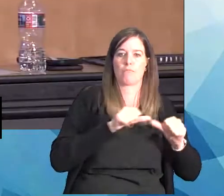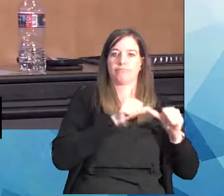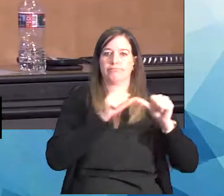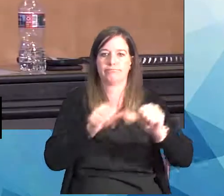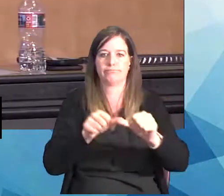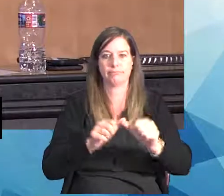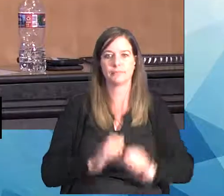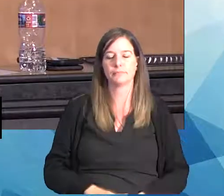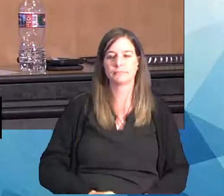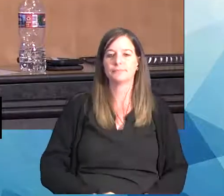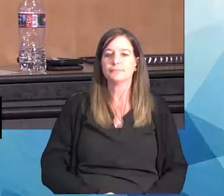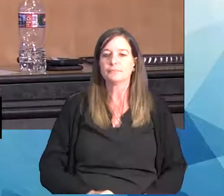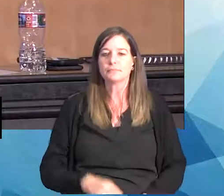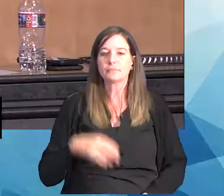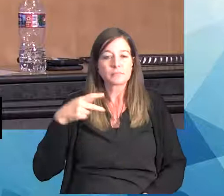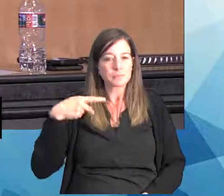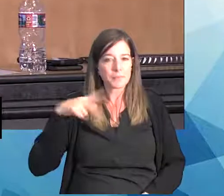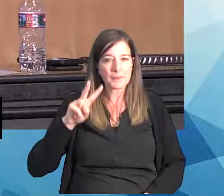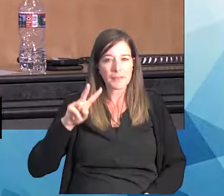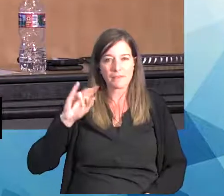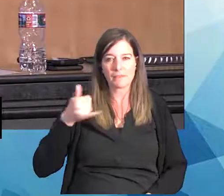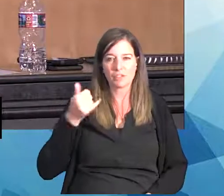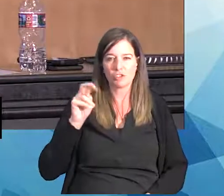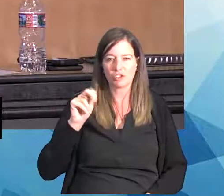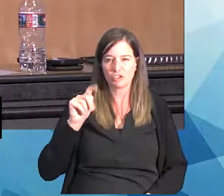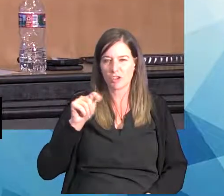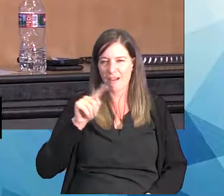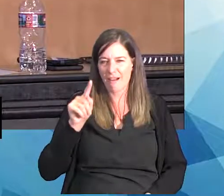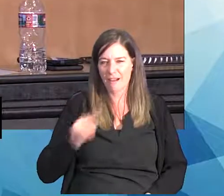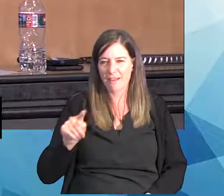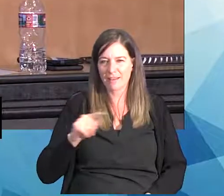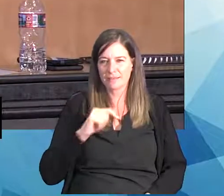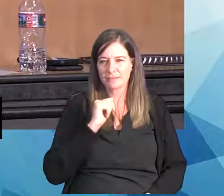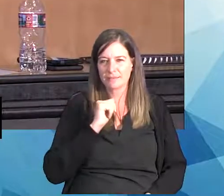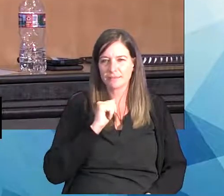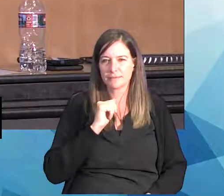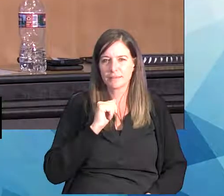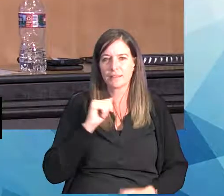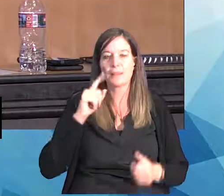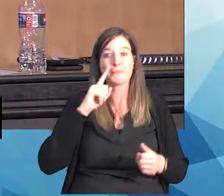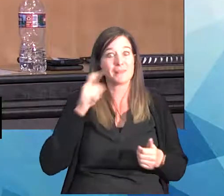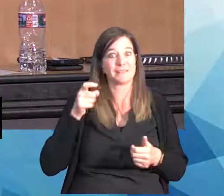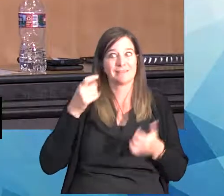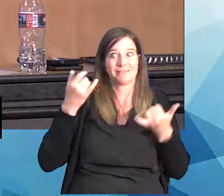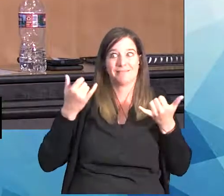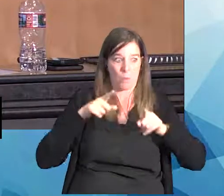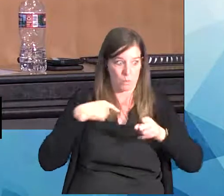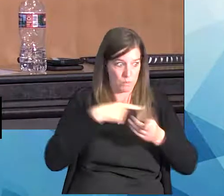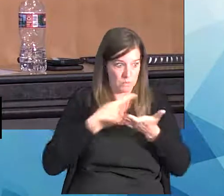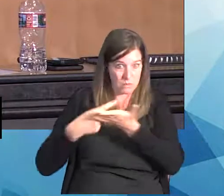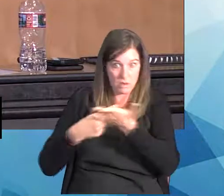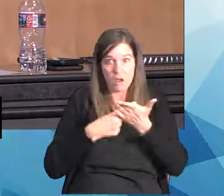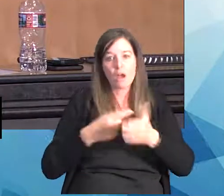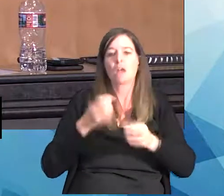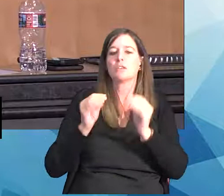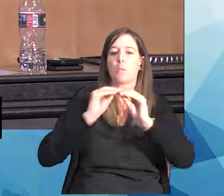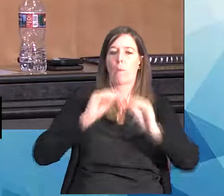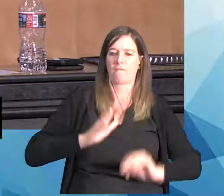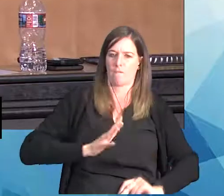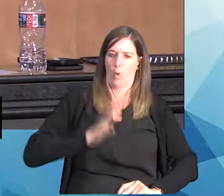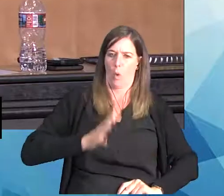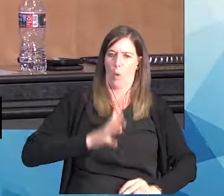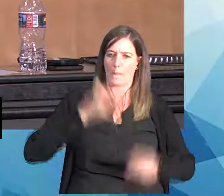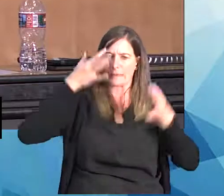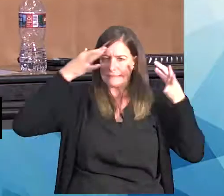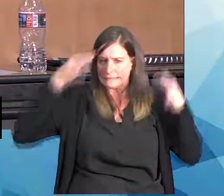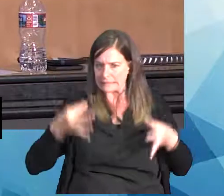This is PV Jan. Perhaps because this is coming to the board and we have a very short time until school's information.